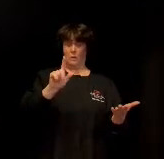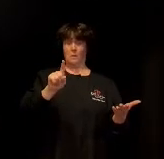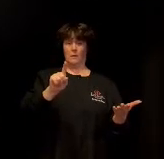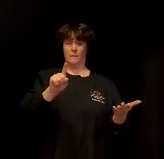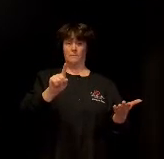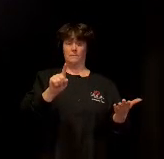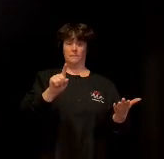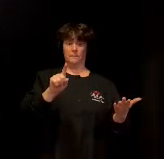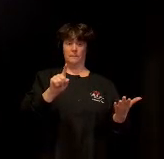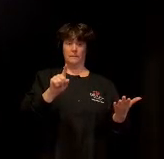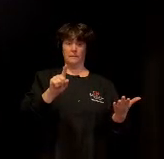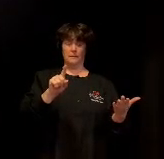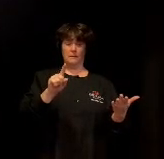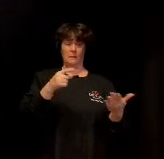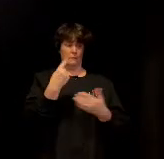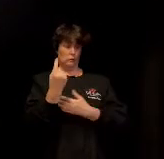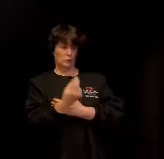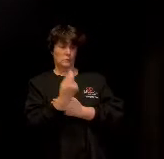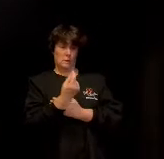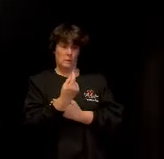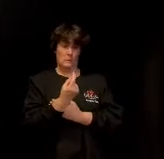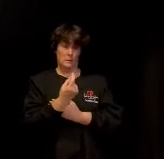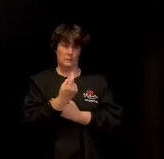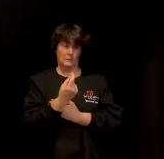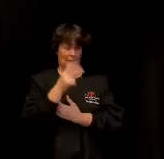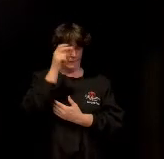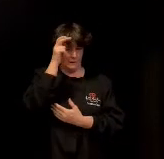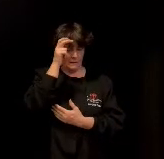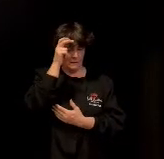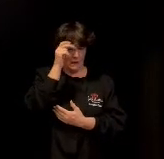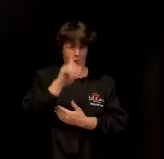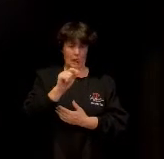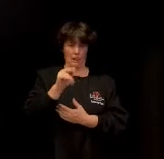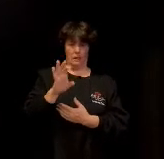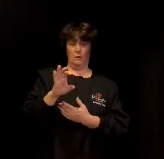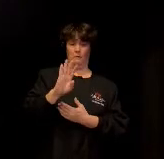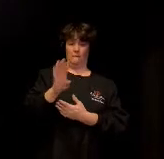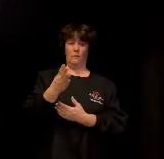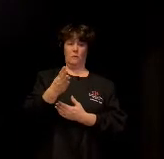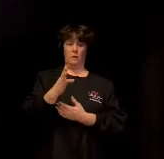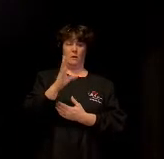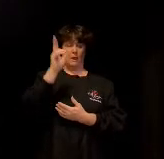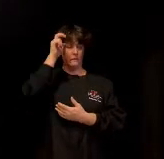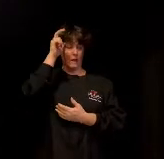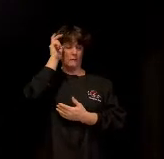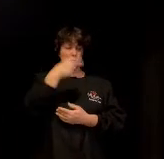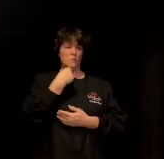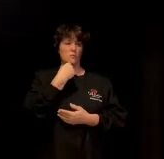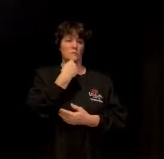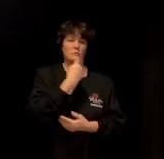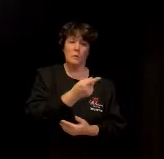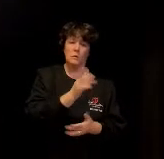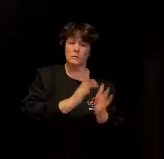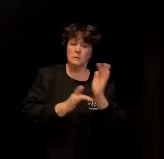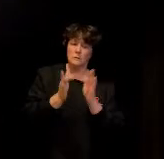serpent said. I mean, Luke 4, the devil said to Jesus.